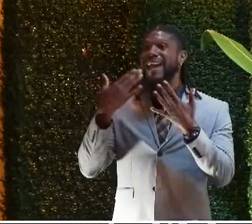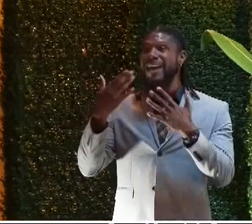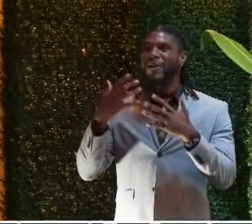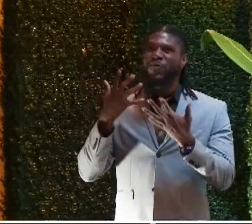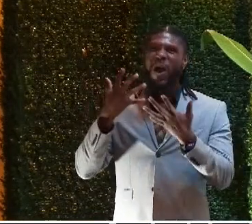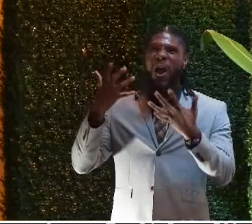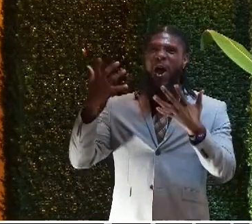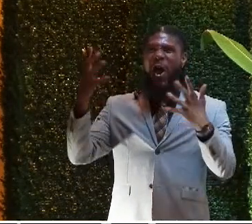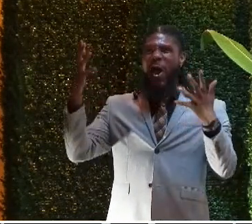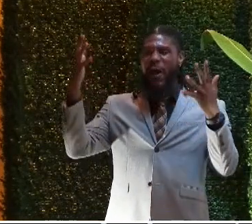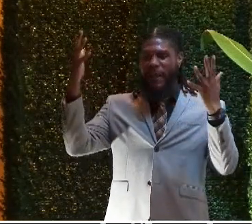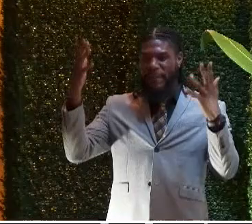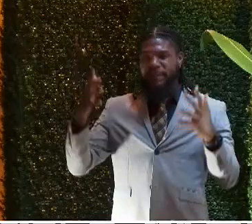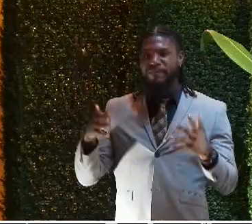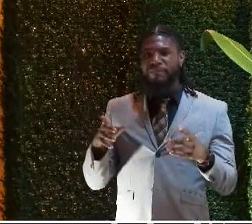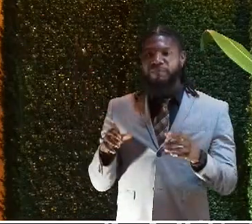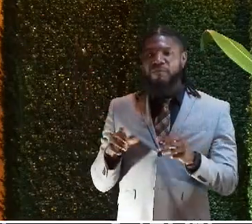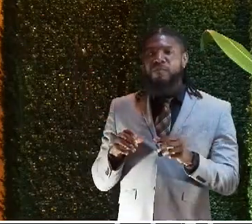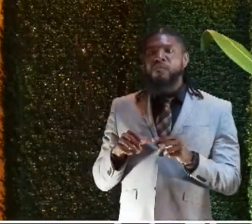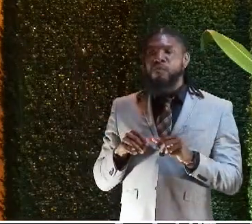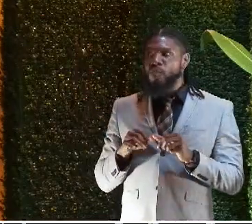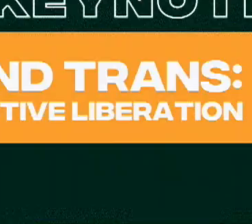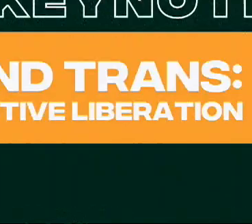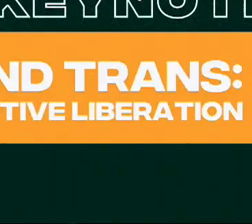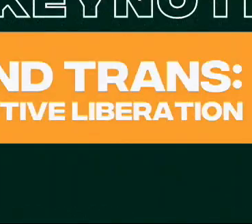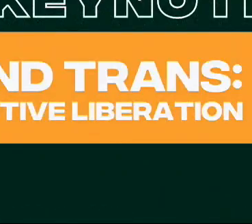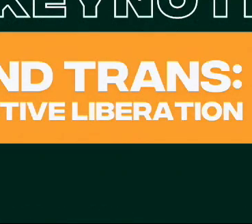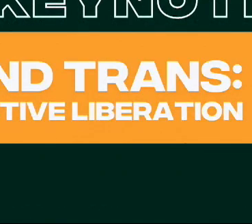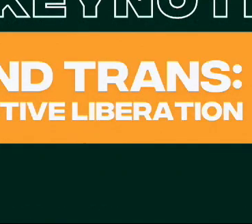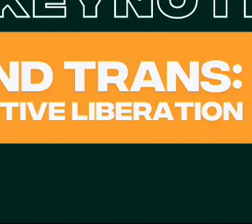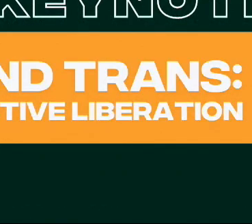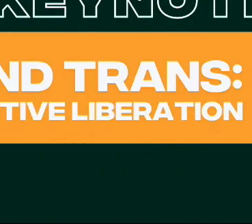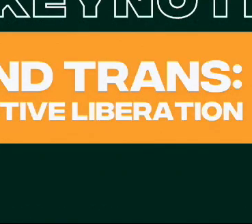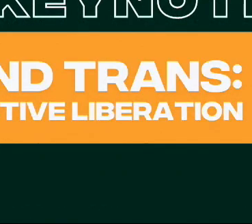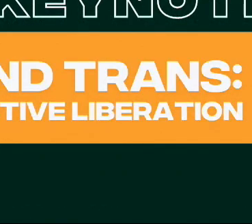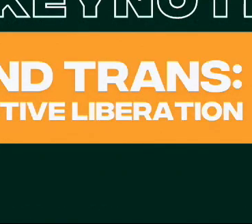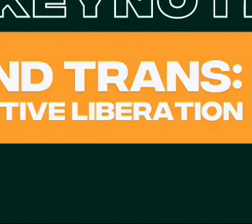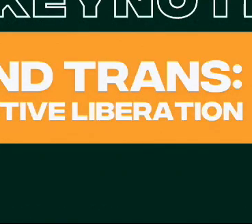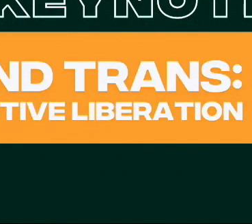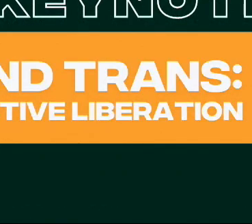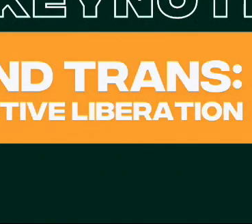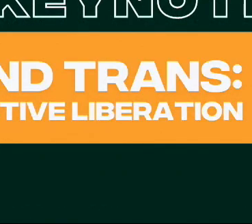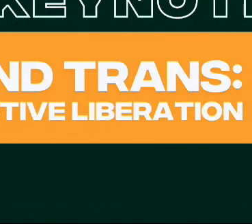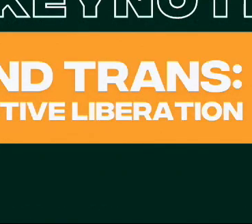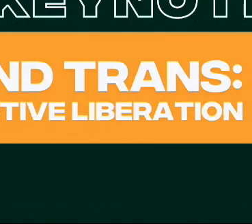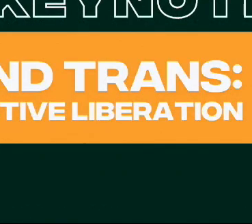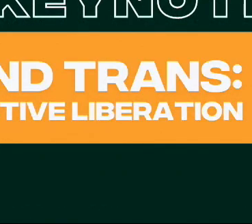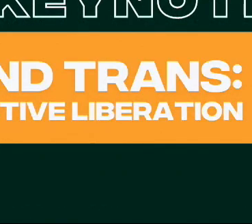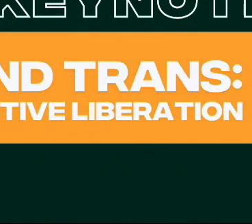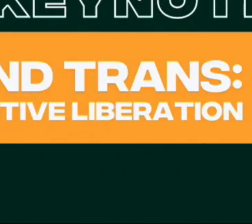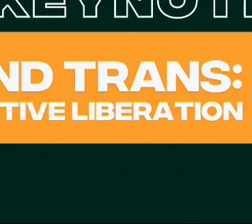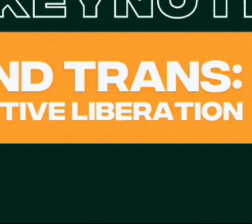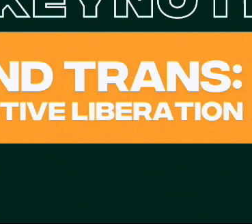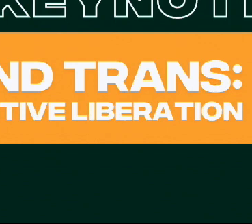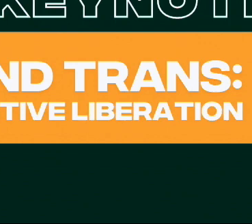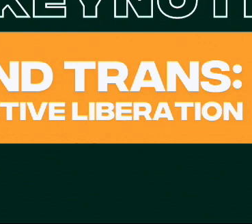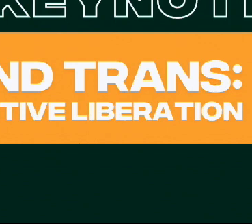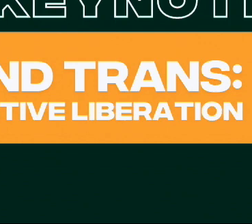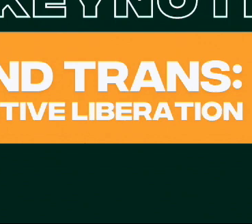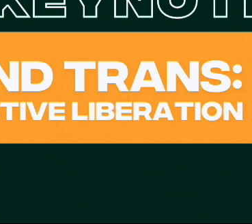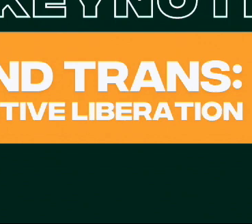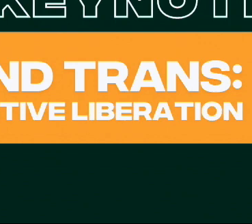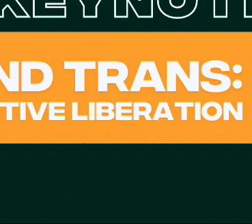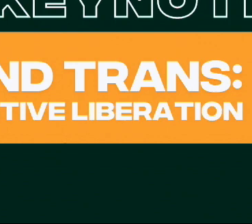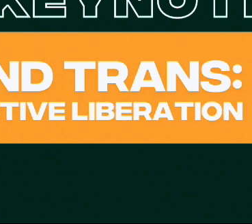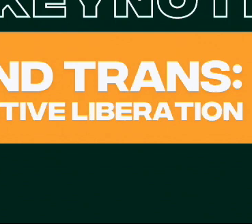Stay engaged while at Get Free and check out the breakout sessions in the apps. Connect with BFF on Instagram, follow